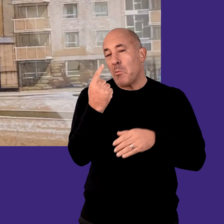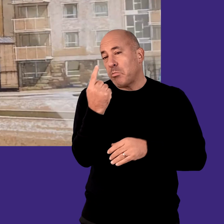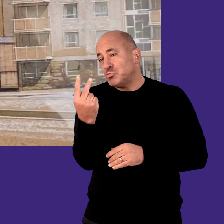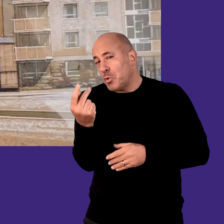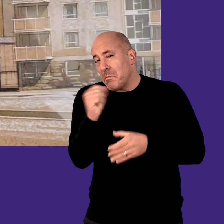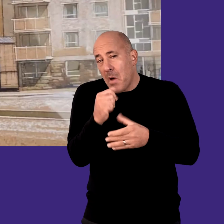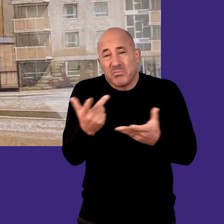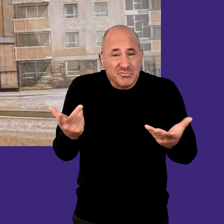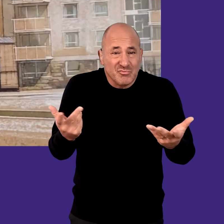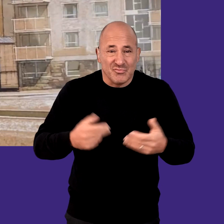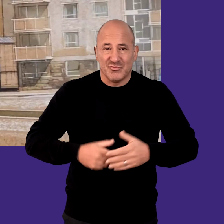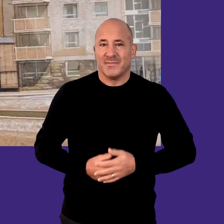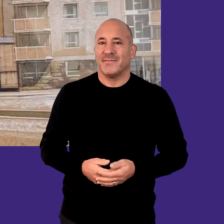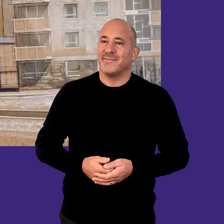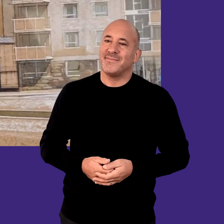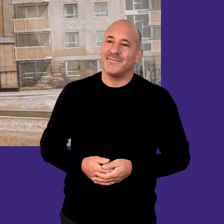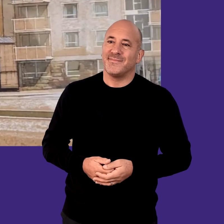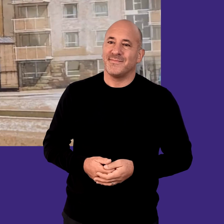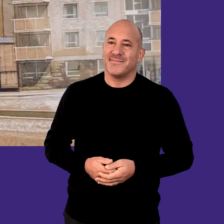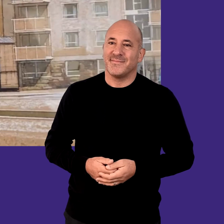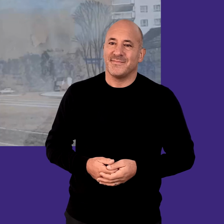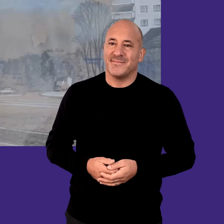the occasional pub or two.